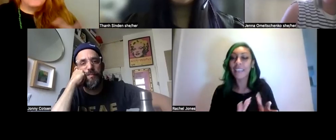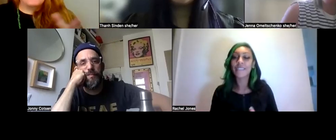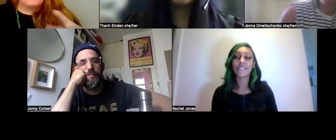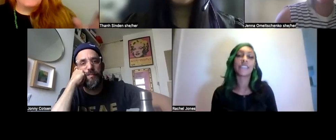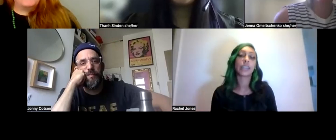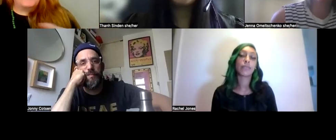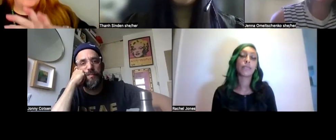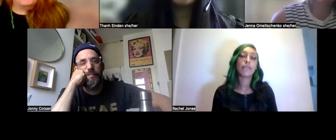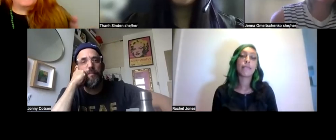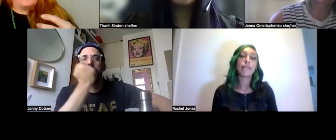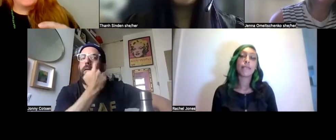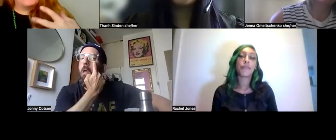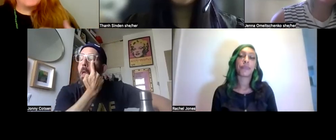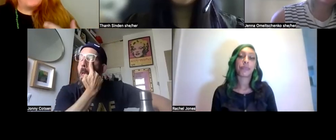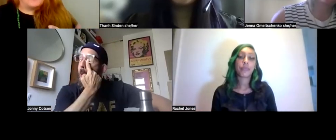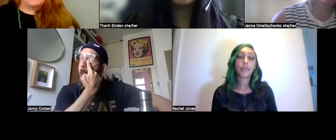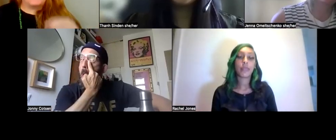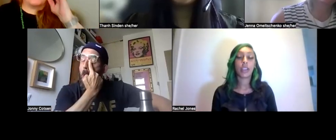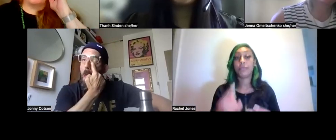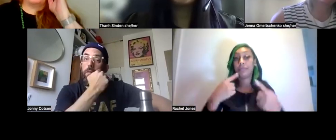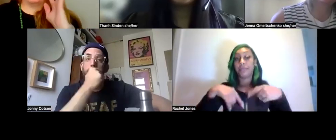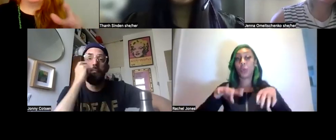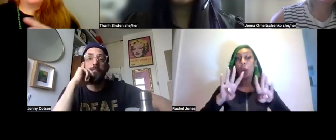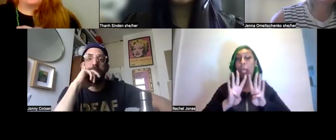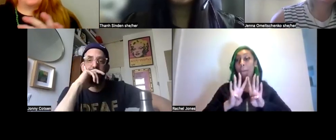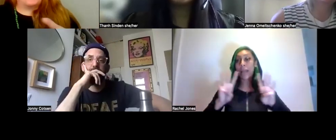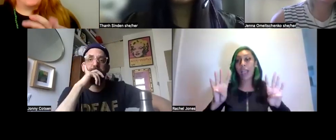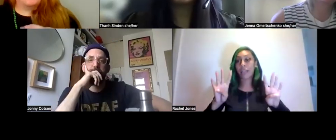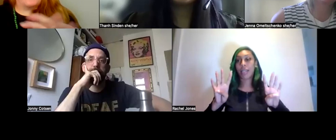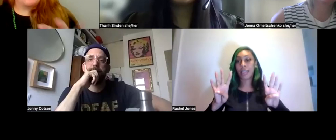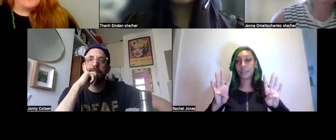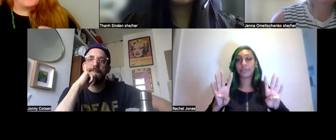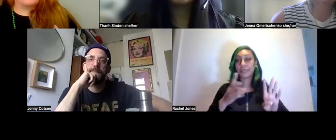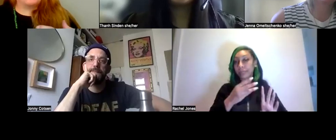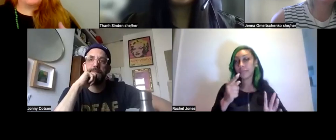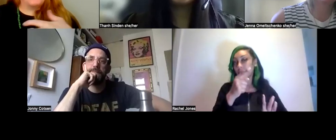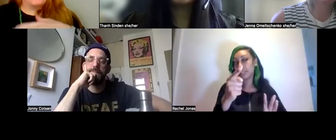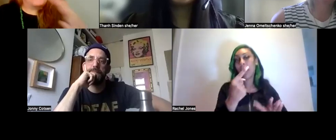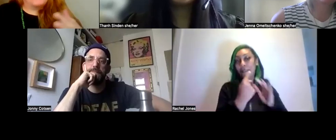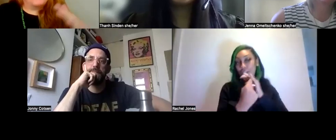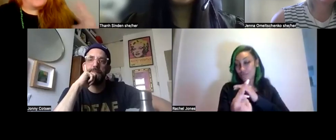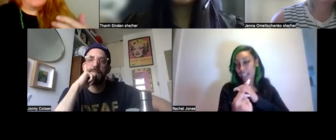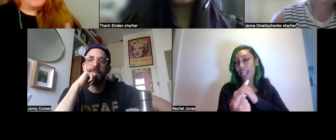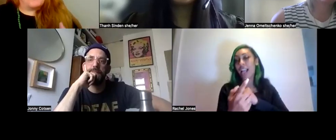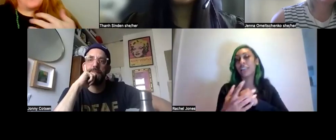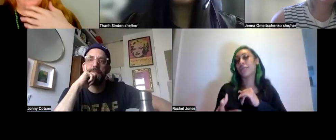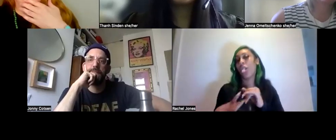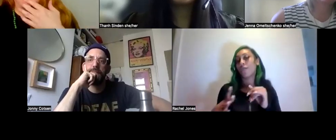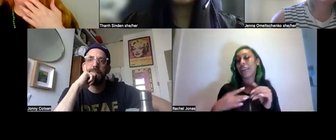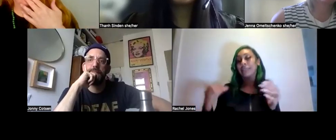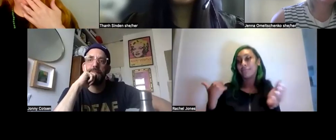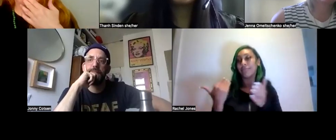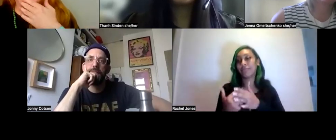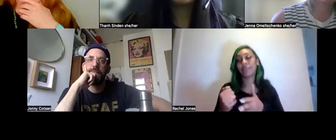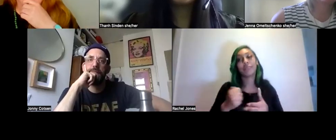given that we all on the panel here have had, you know, some of us are already freelancers or kind of that's in